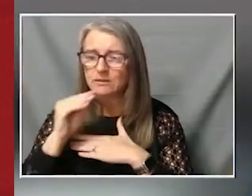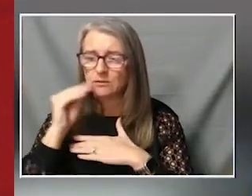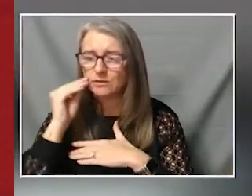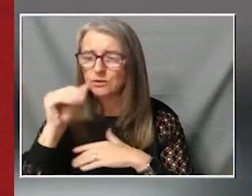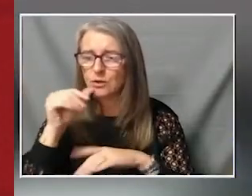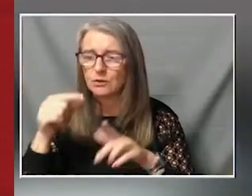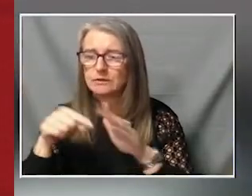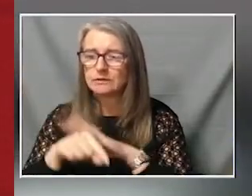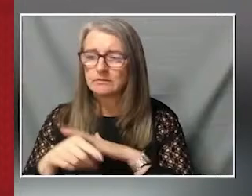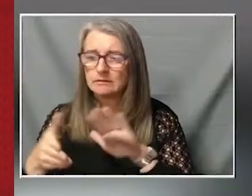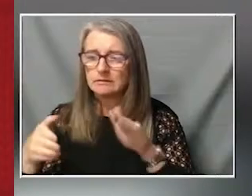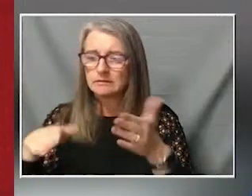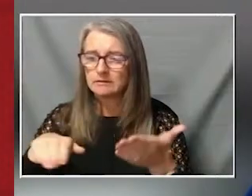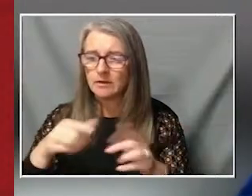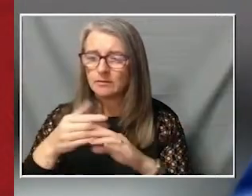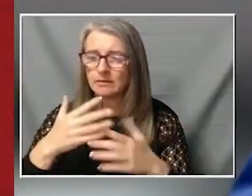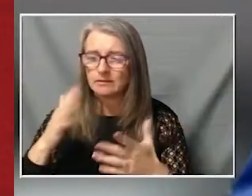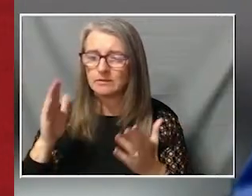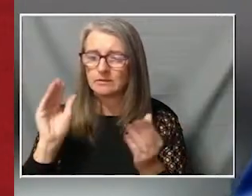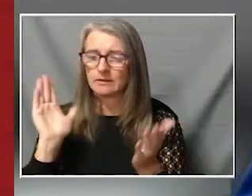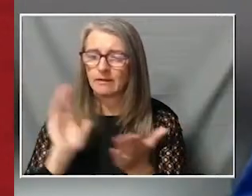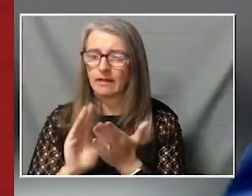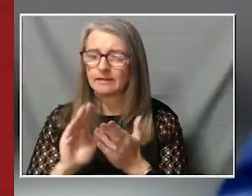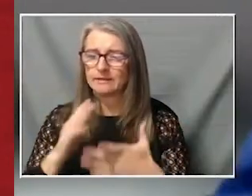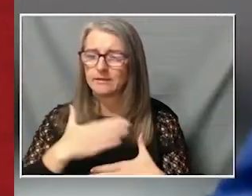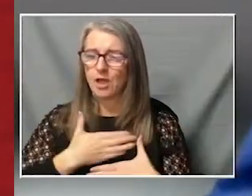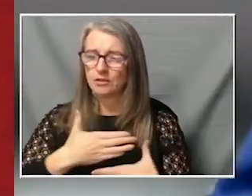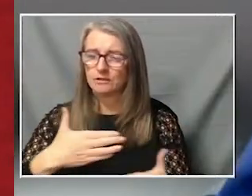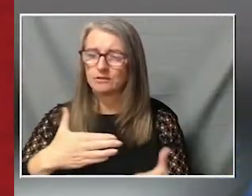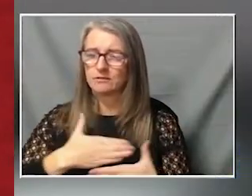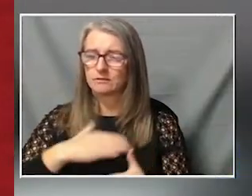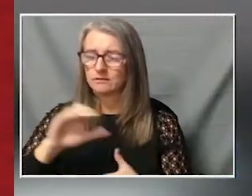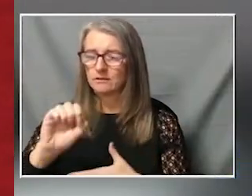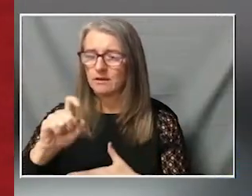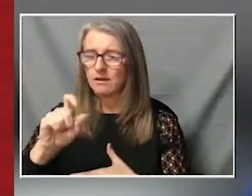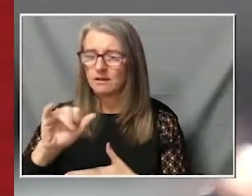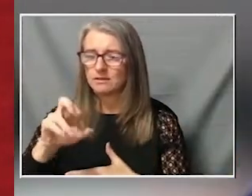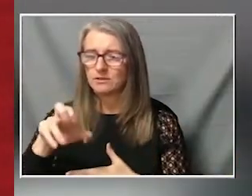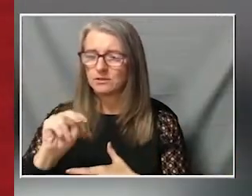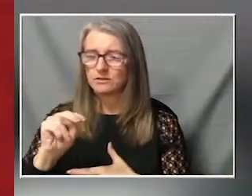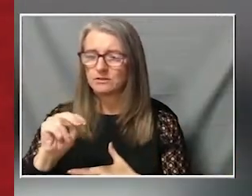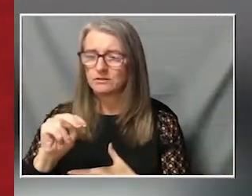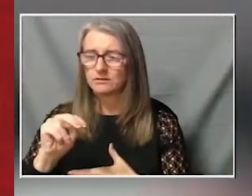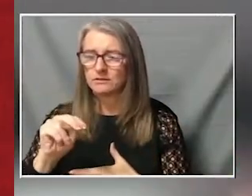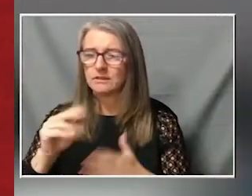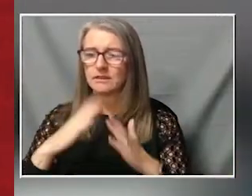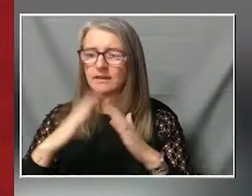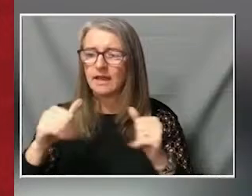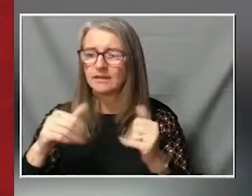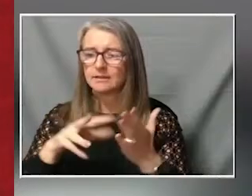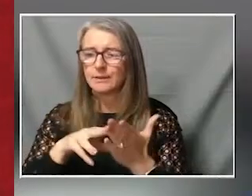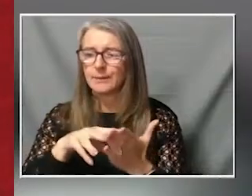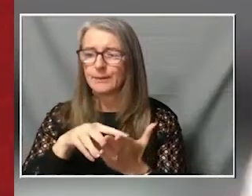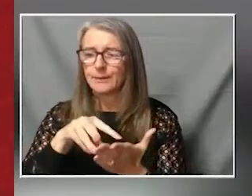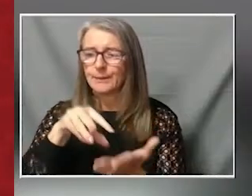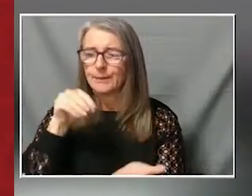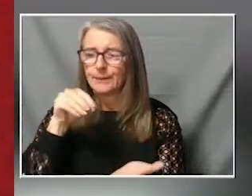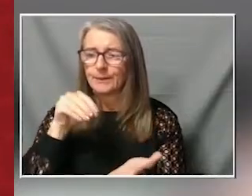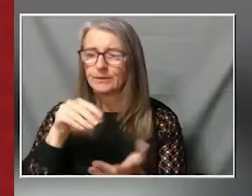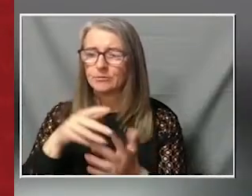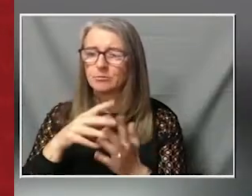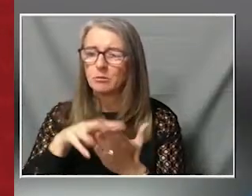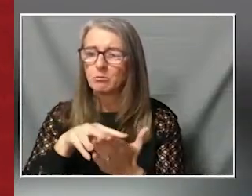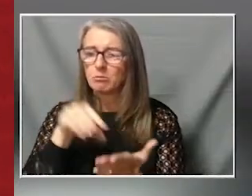closed box from a lack of oxygen, which means that, functionally speaking, your houses suck. And they suck on the soil, which is pulling